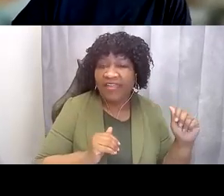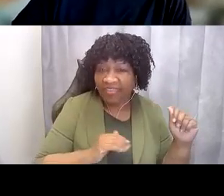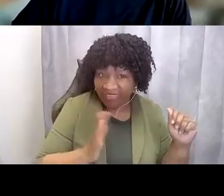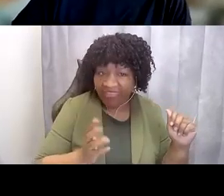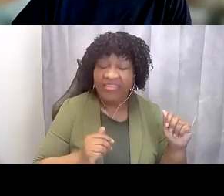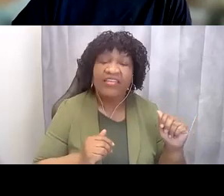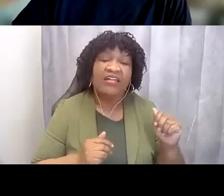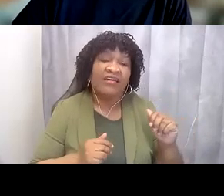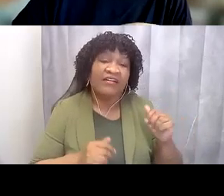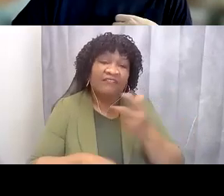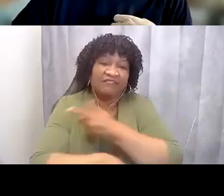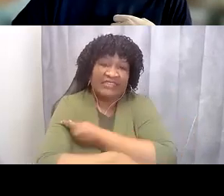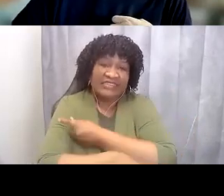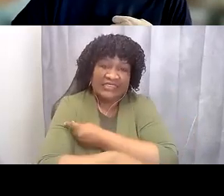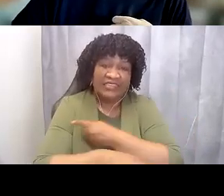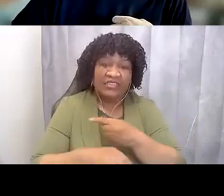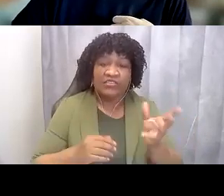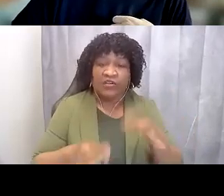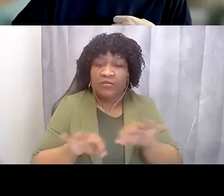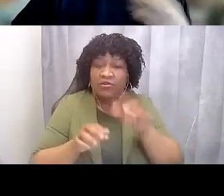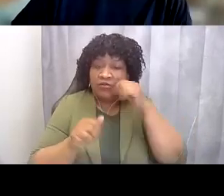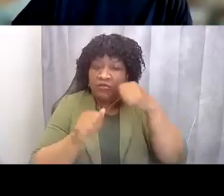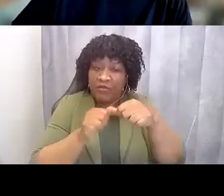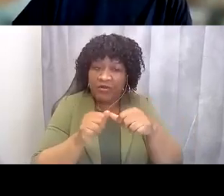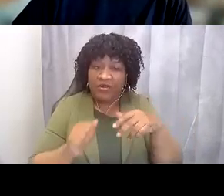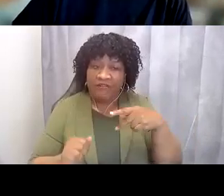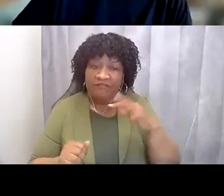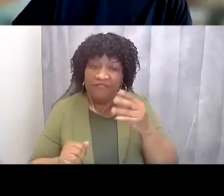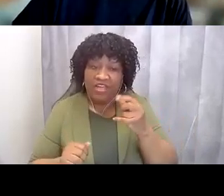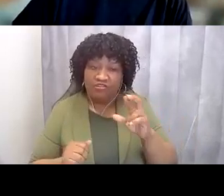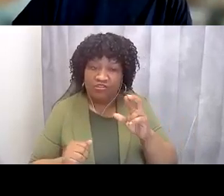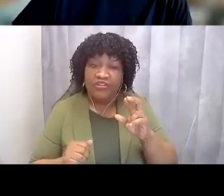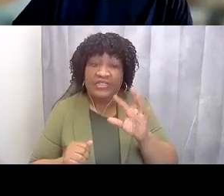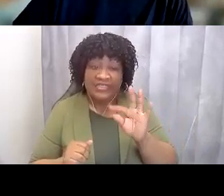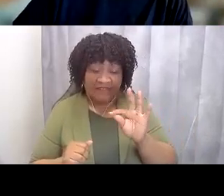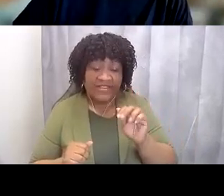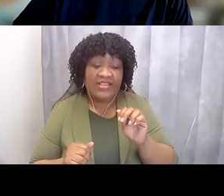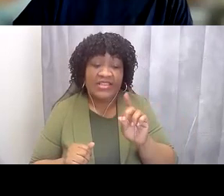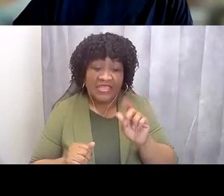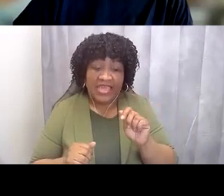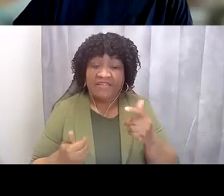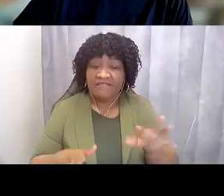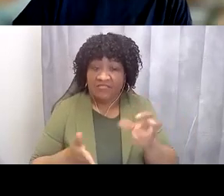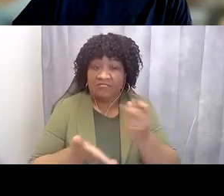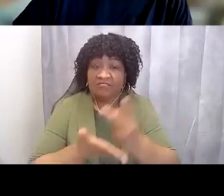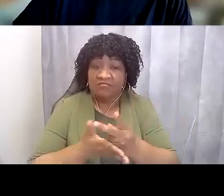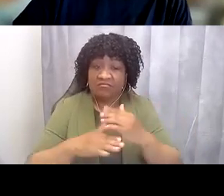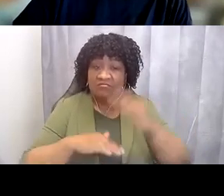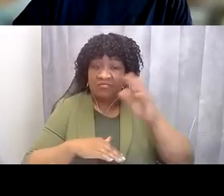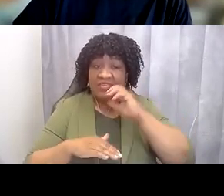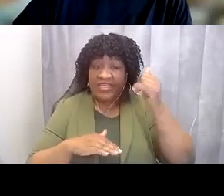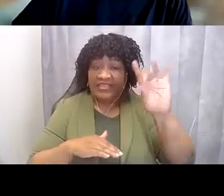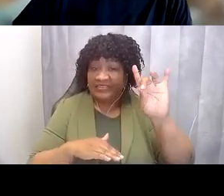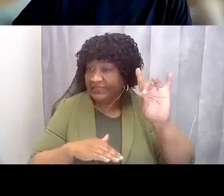mRNA vaccines. So a reminder, Pfizer is actually FDA approved for folks over 18, if that matters